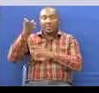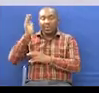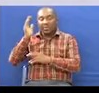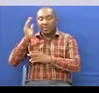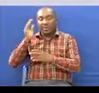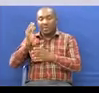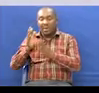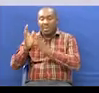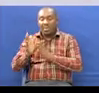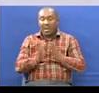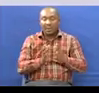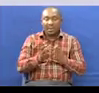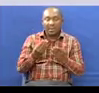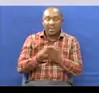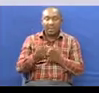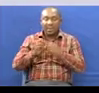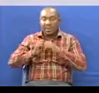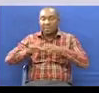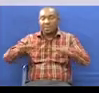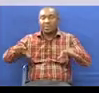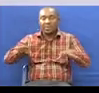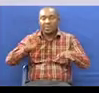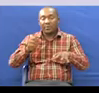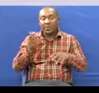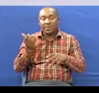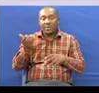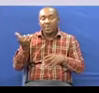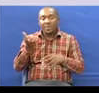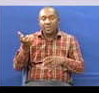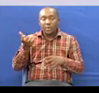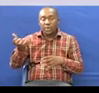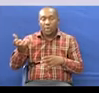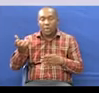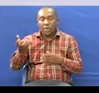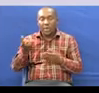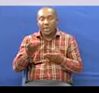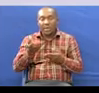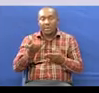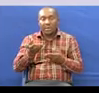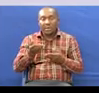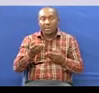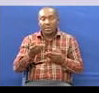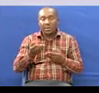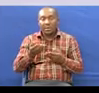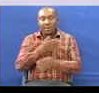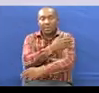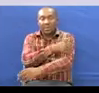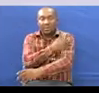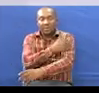Here it can help the government to plan in distributing or in provisions of the social services after